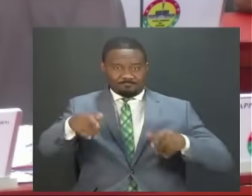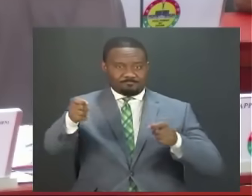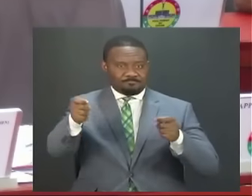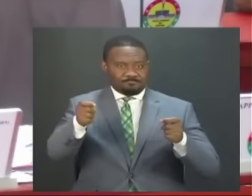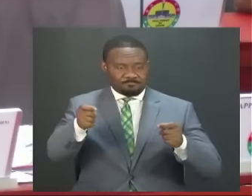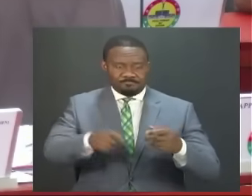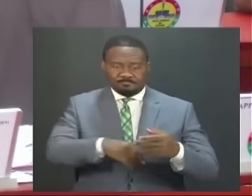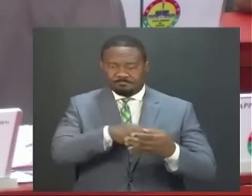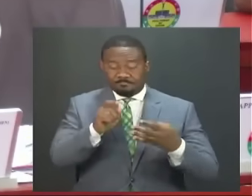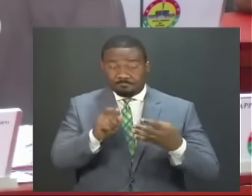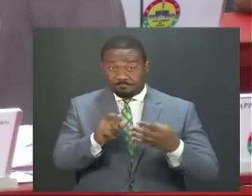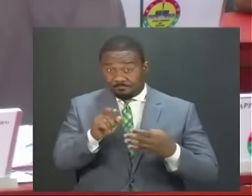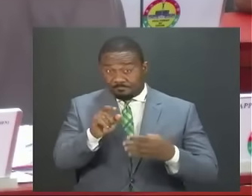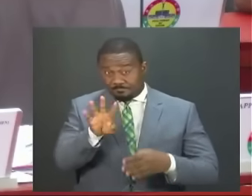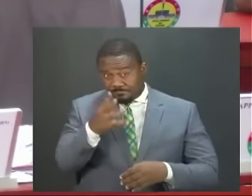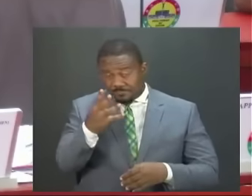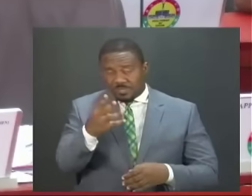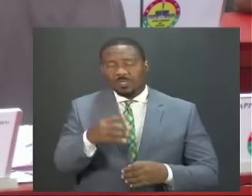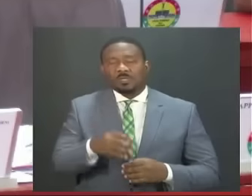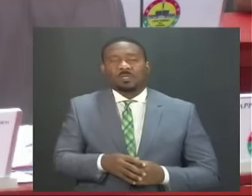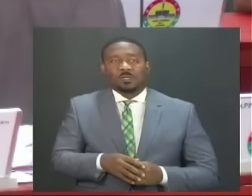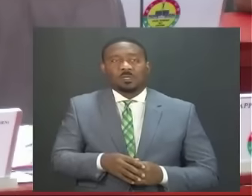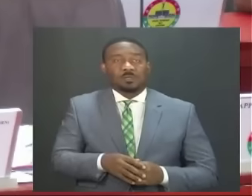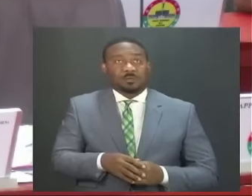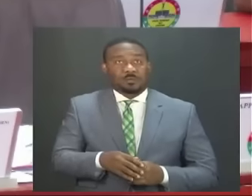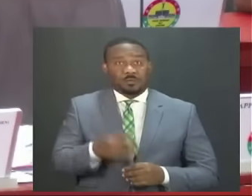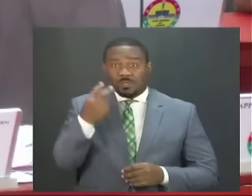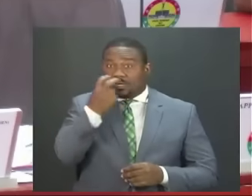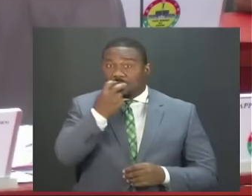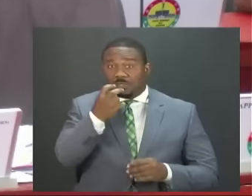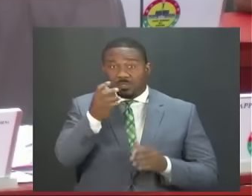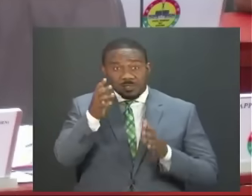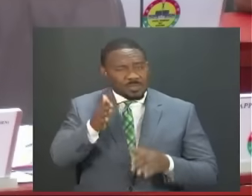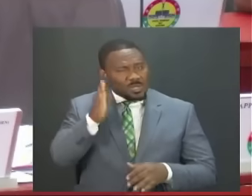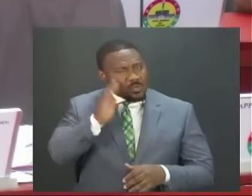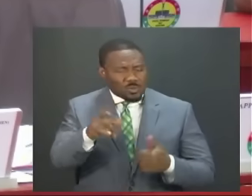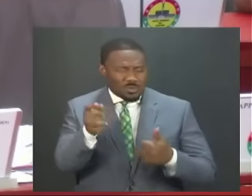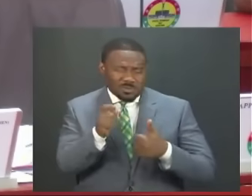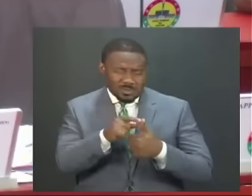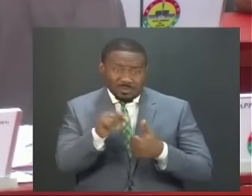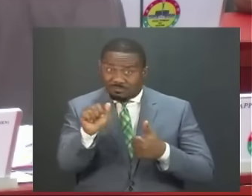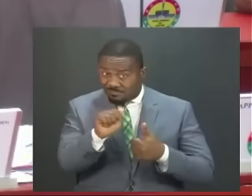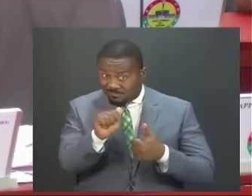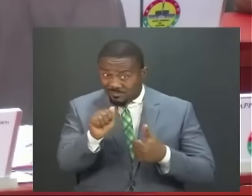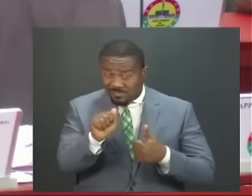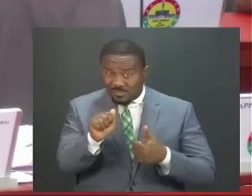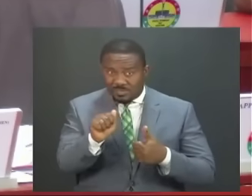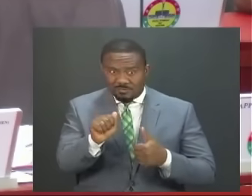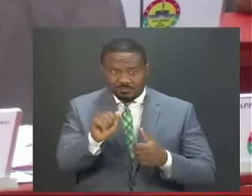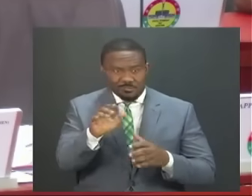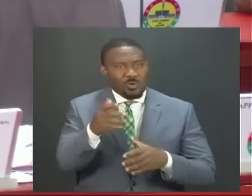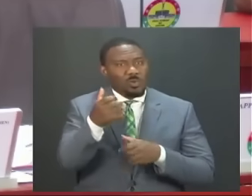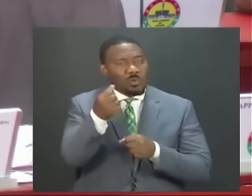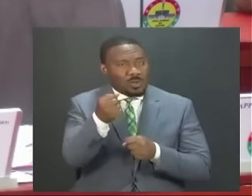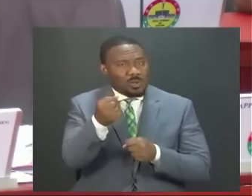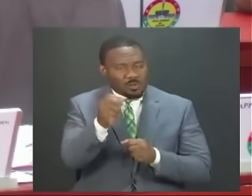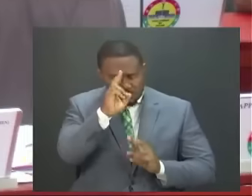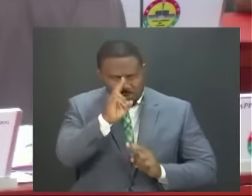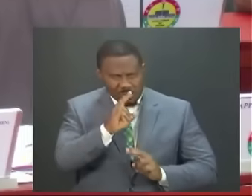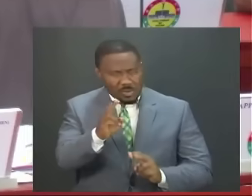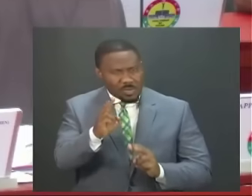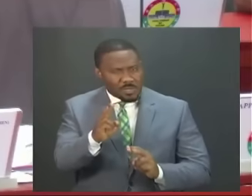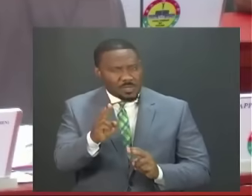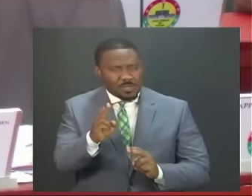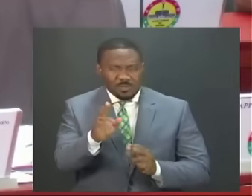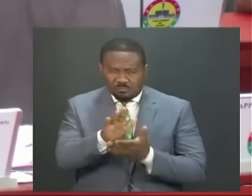4, the Speaker shall A, uphold the honor, dignity, and the sanctity